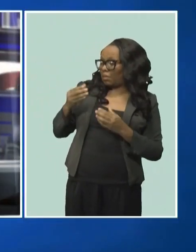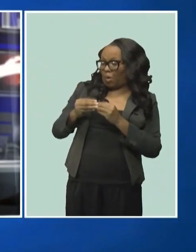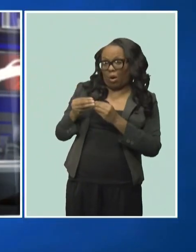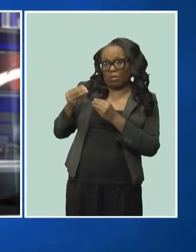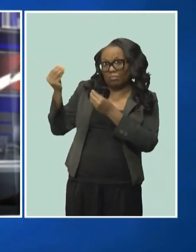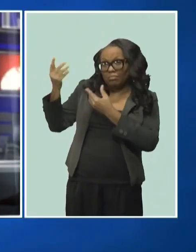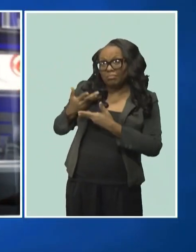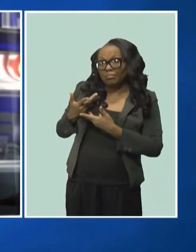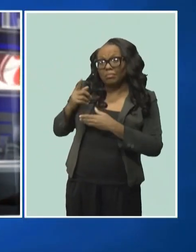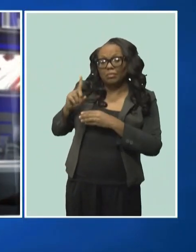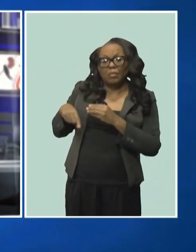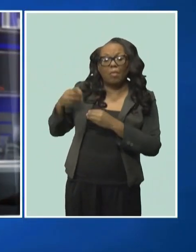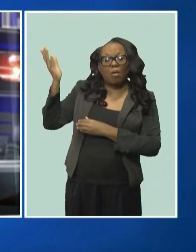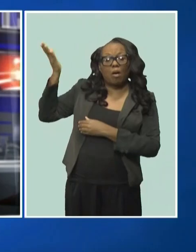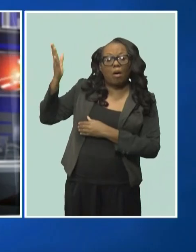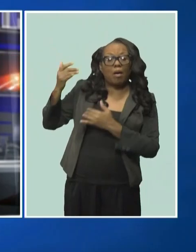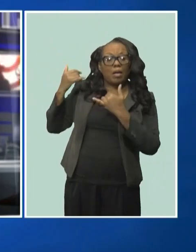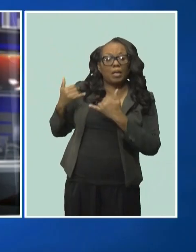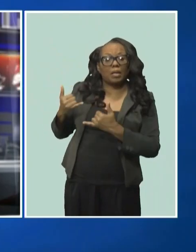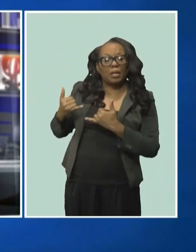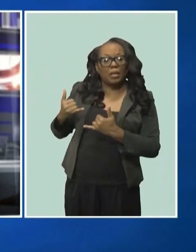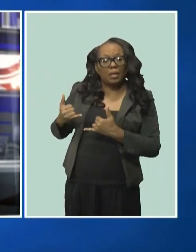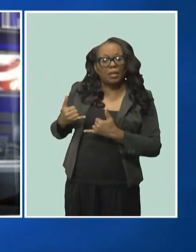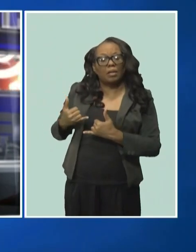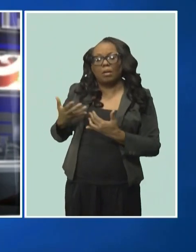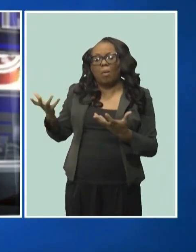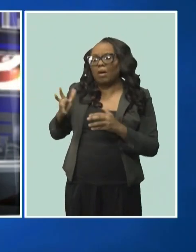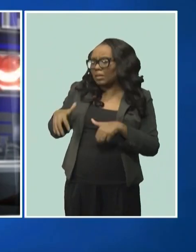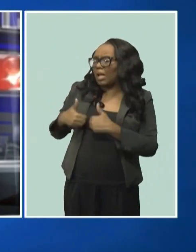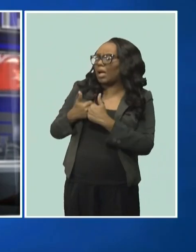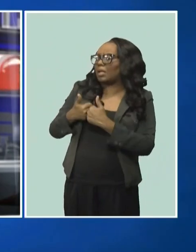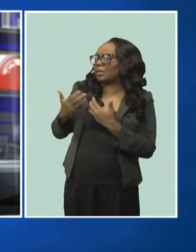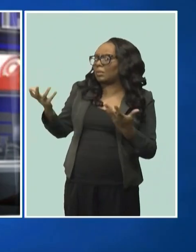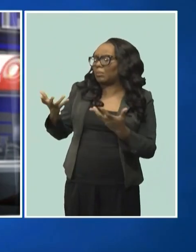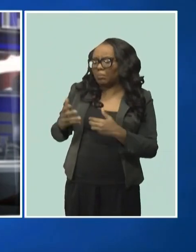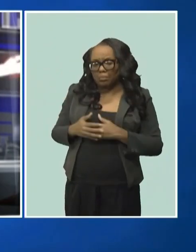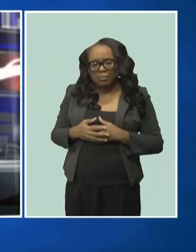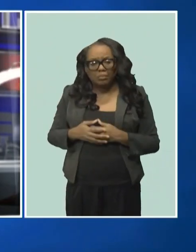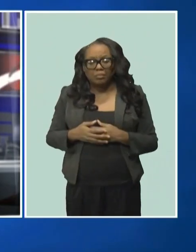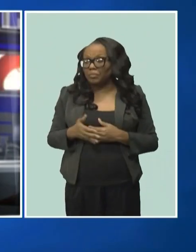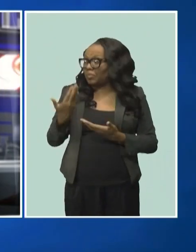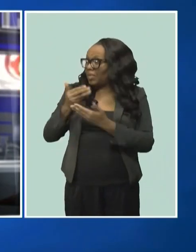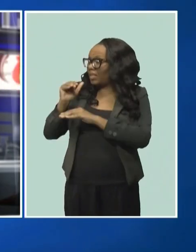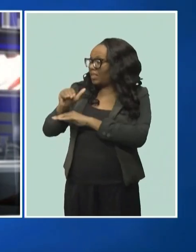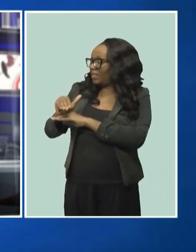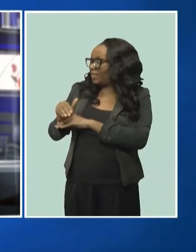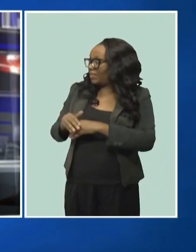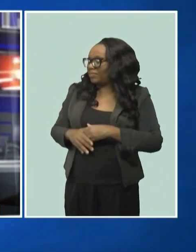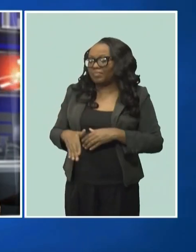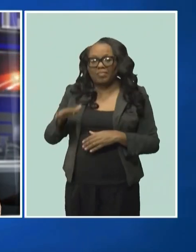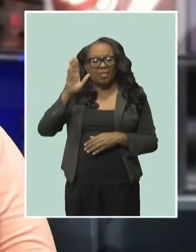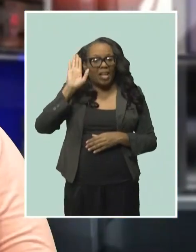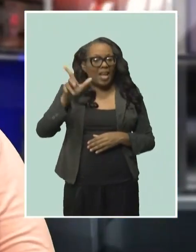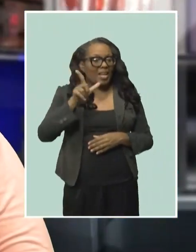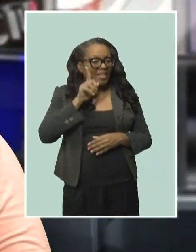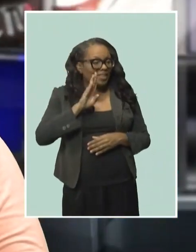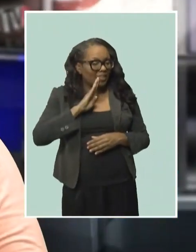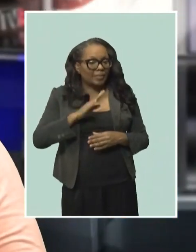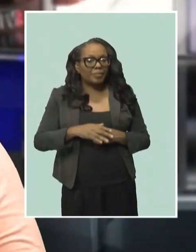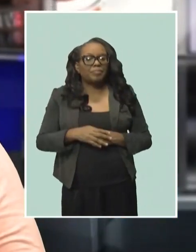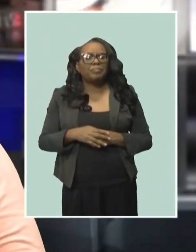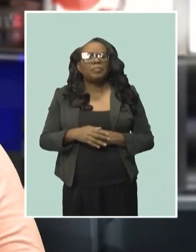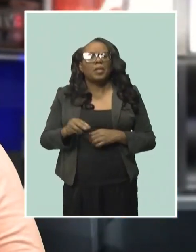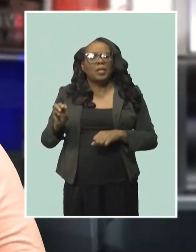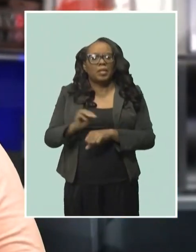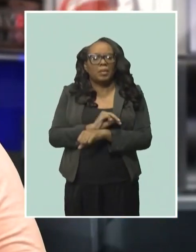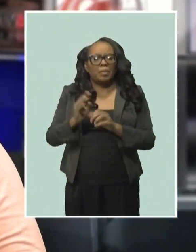about the sector's performance and some of the efforts to address challenges to the industry. Good evening, Wendy. Hi, Lisa. Yes, Mr. Weir